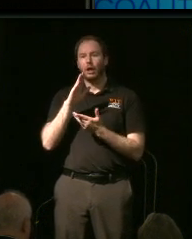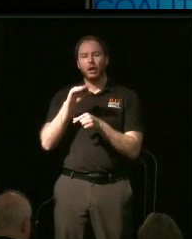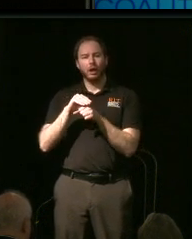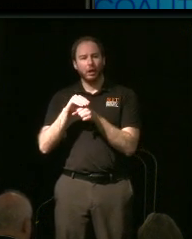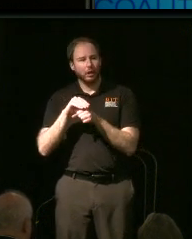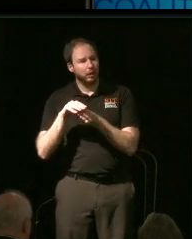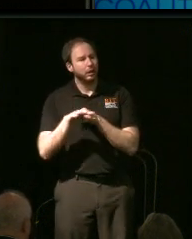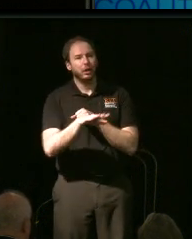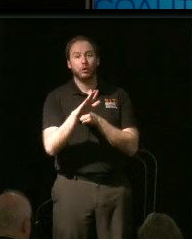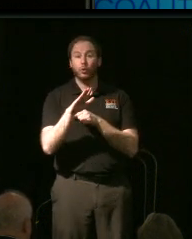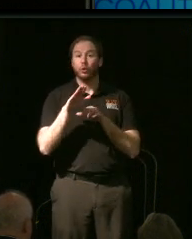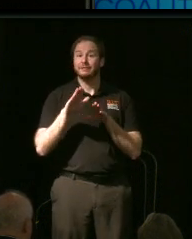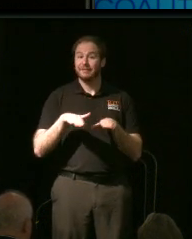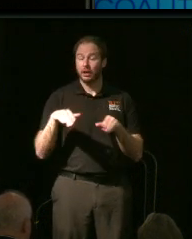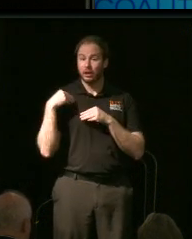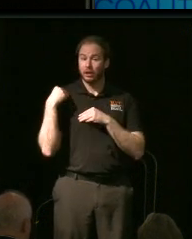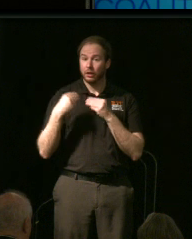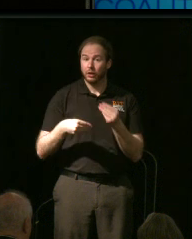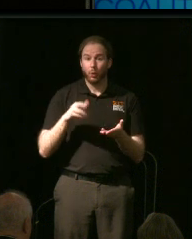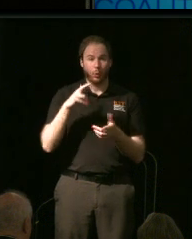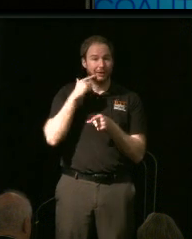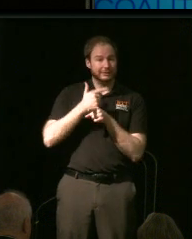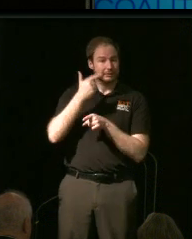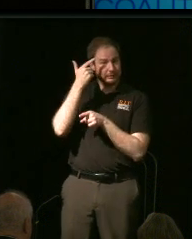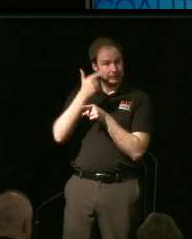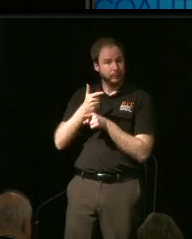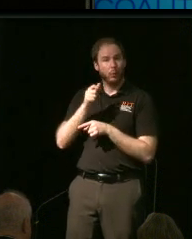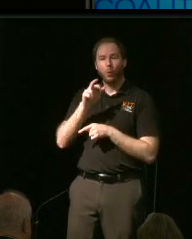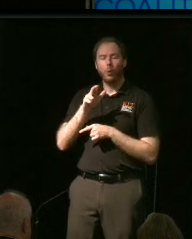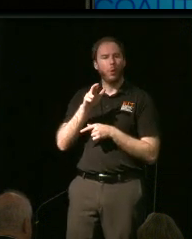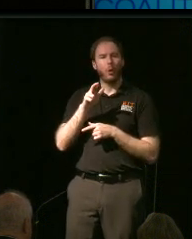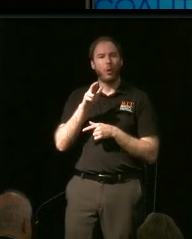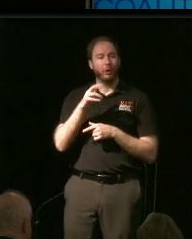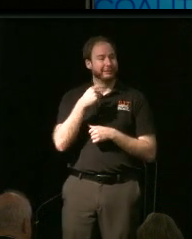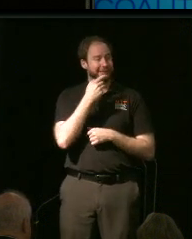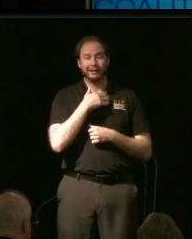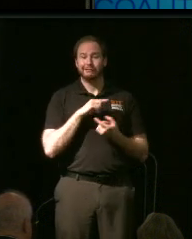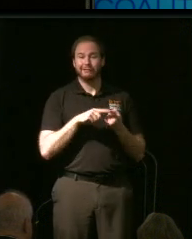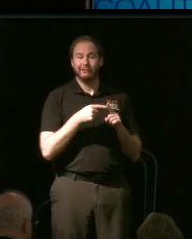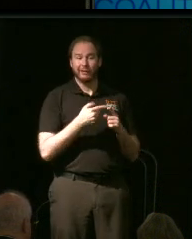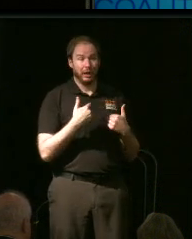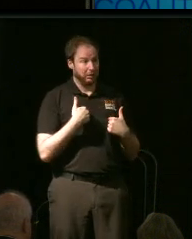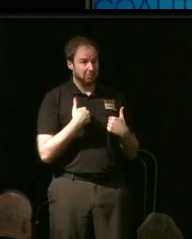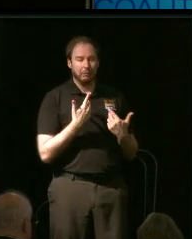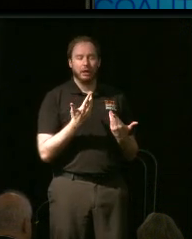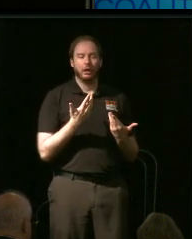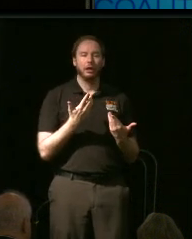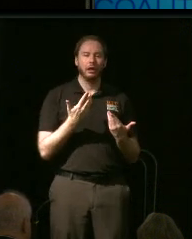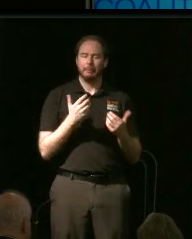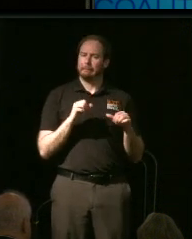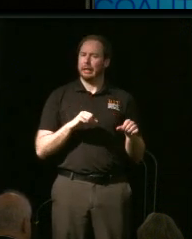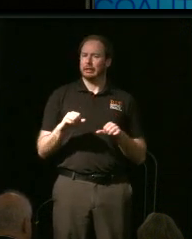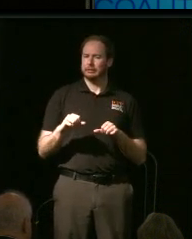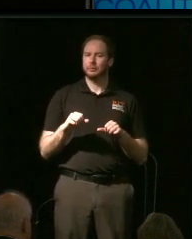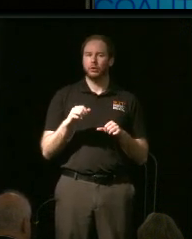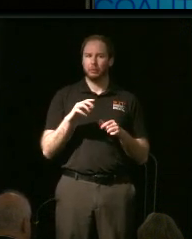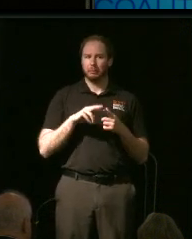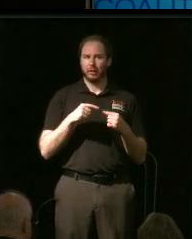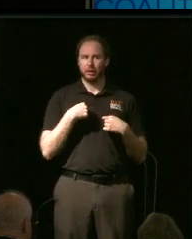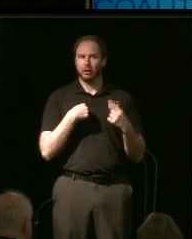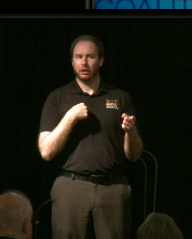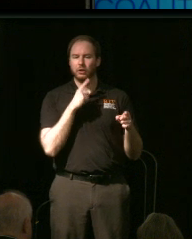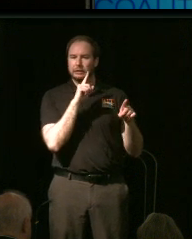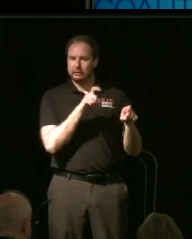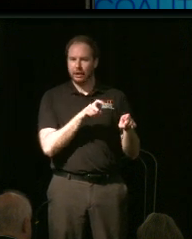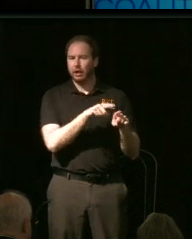children in your family, or maybe your sibling's going to have children, or you're just going to tell your friends about this as a possibility. So they will get tested and they will